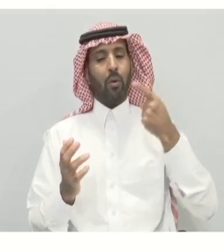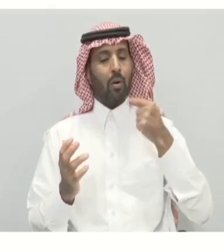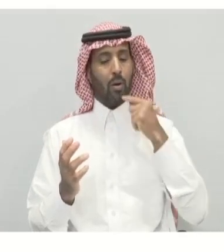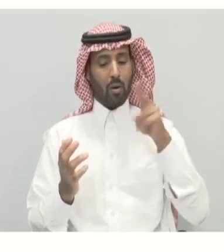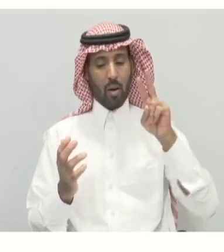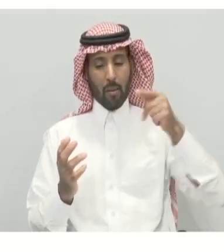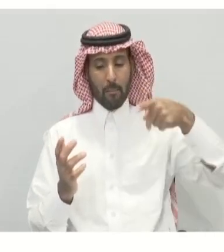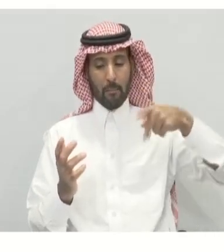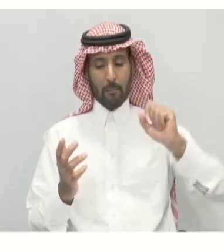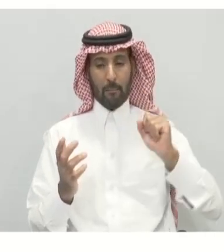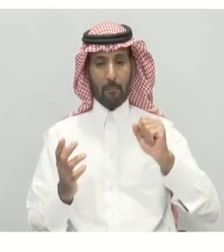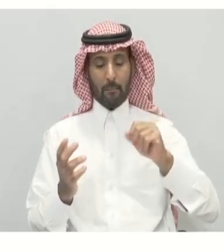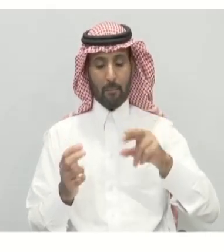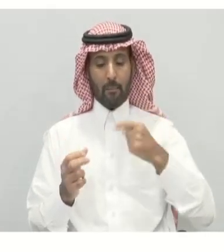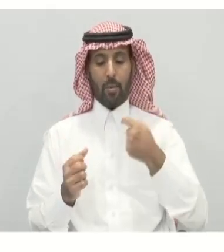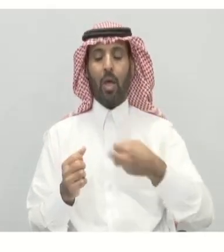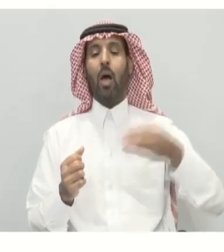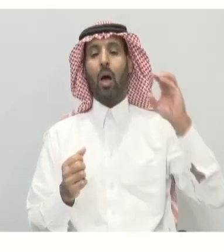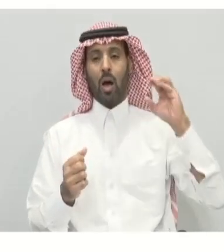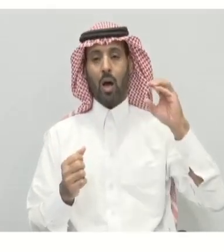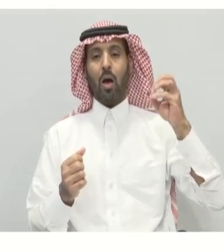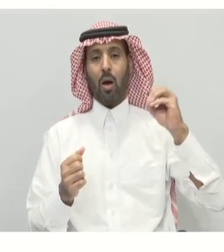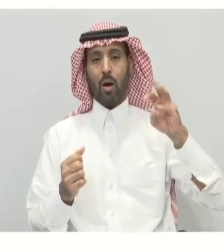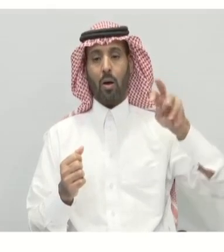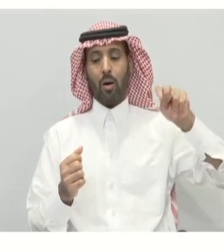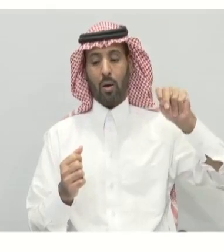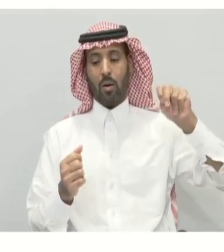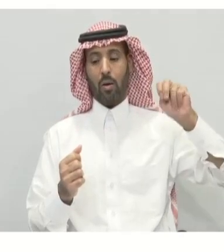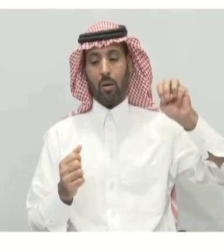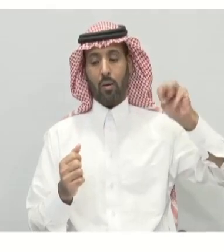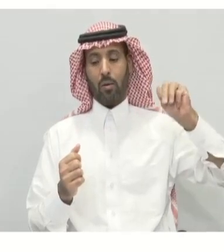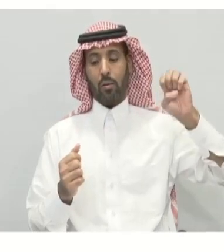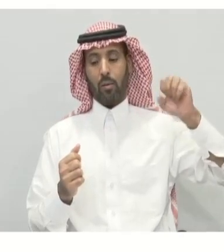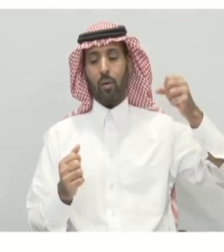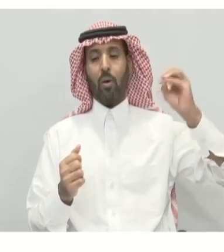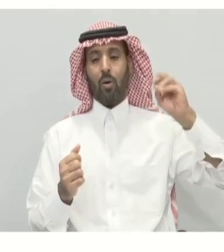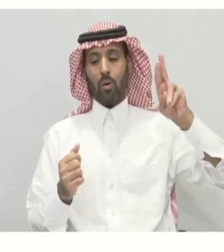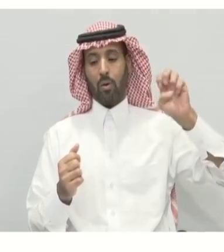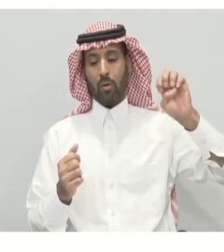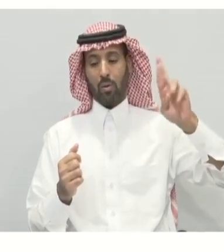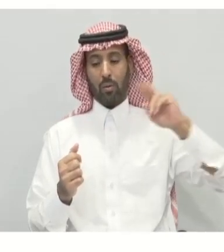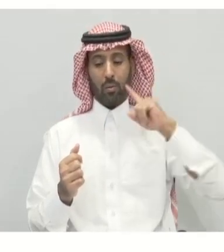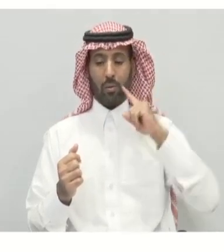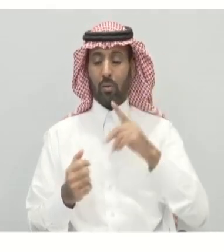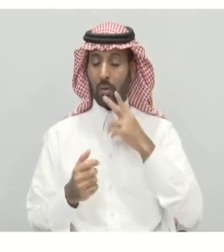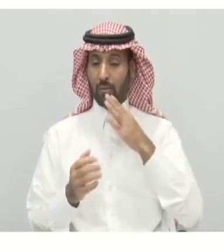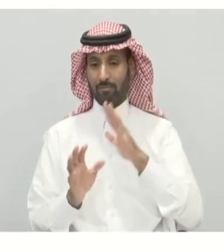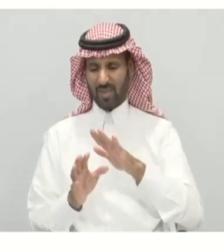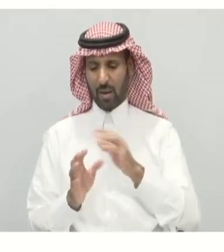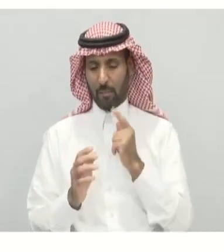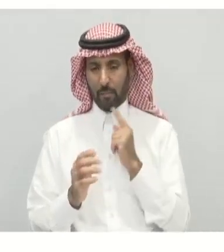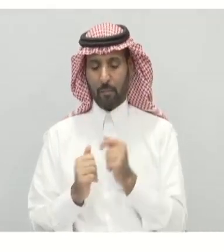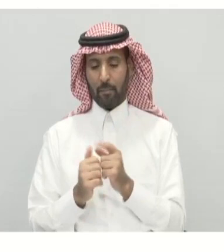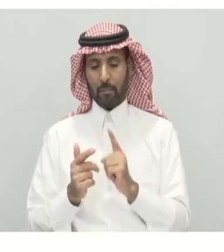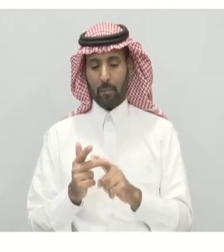I have found come over. Also, I found give up.